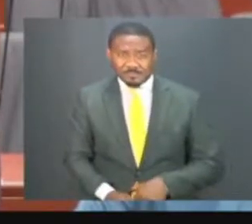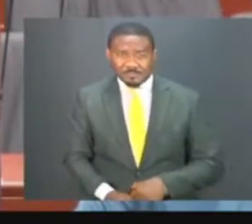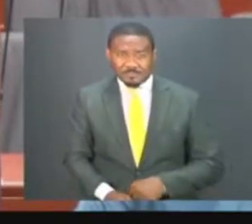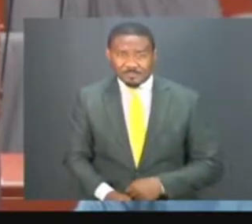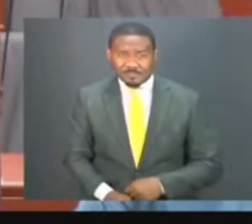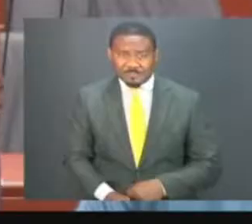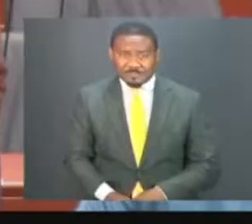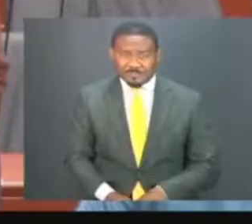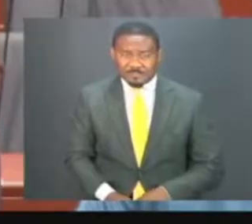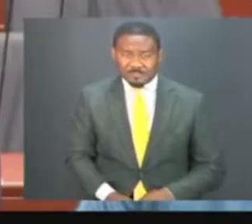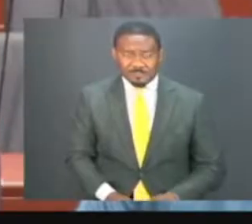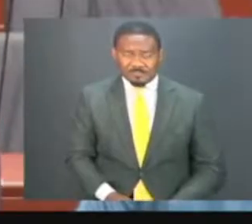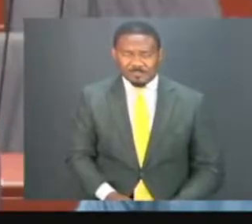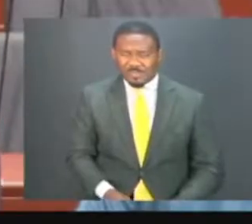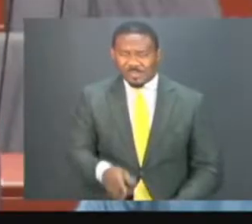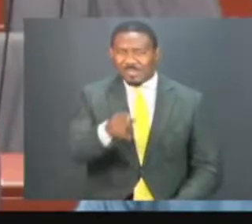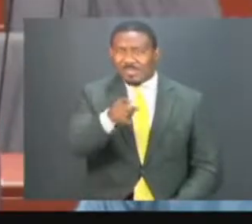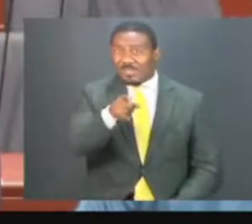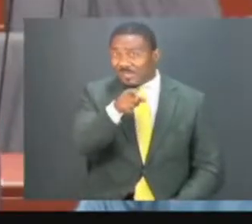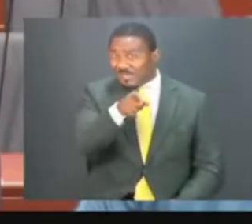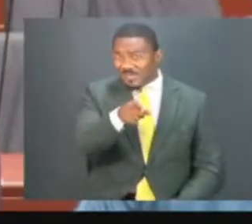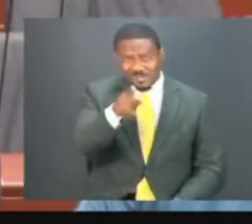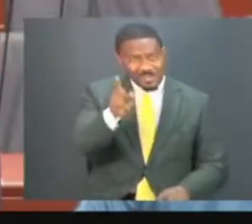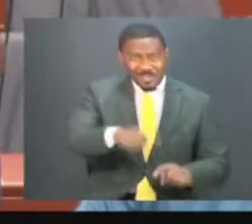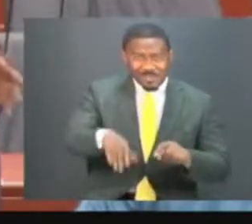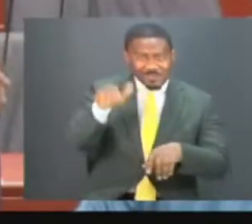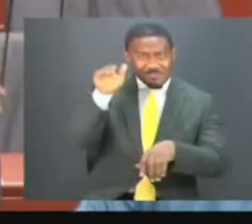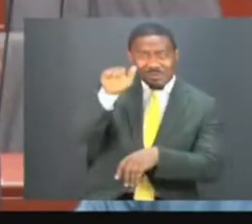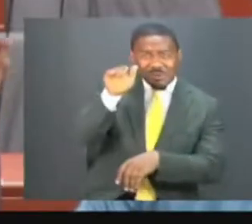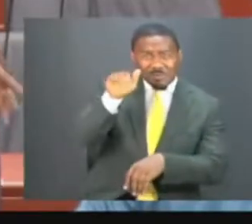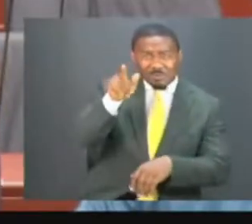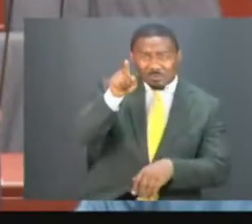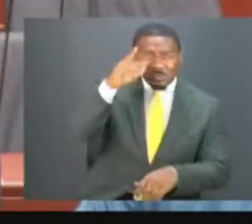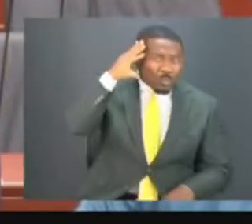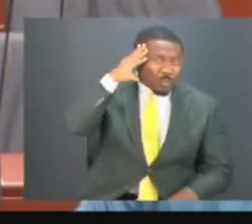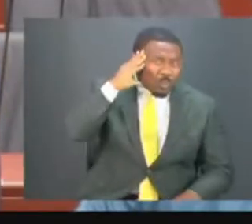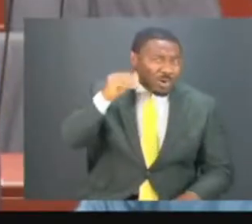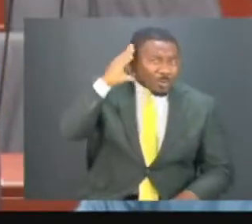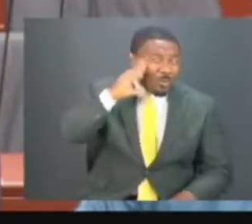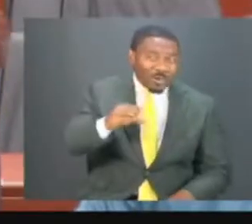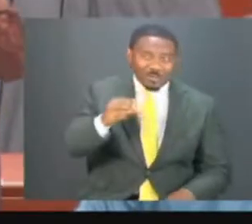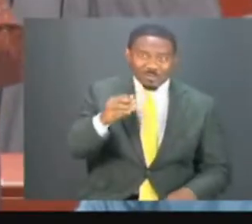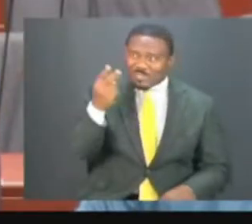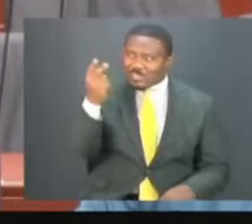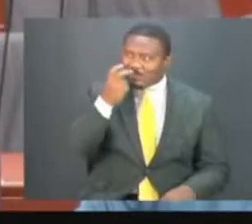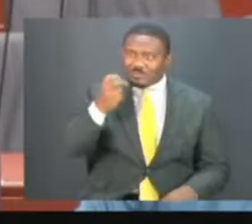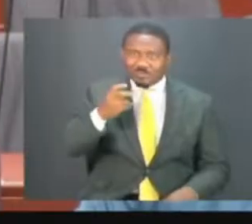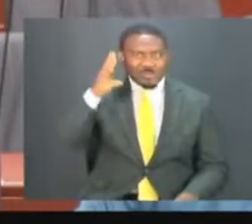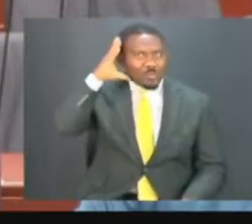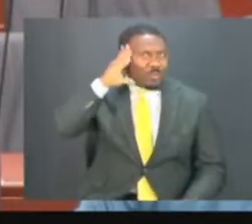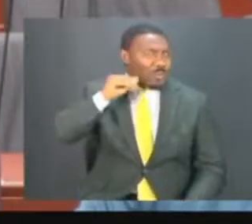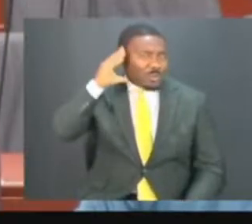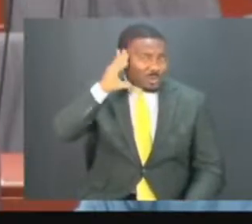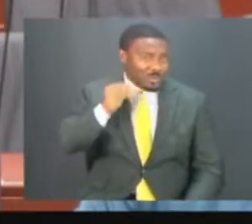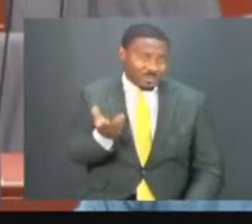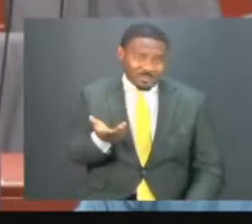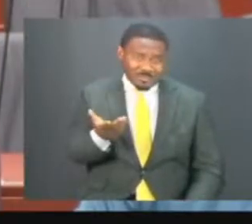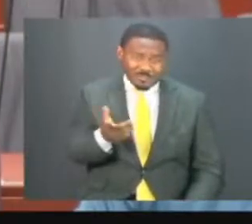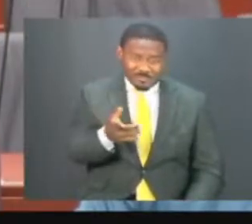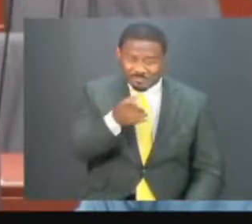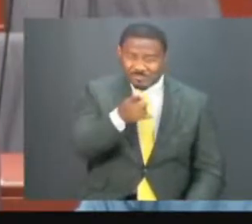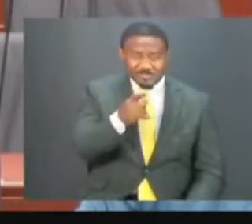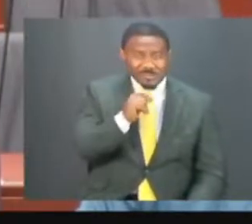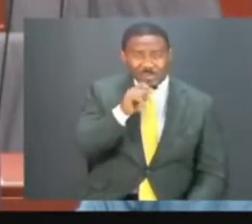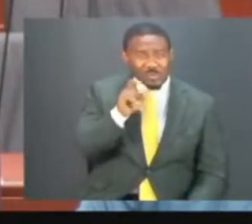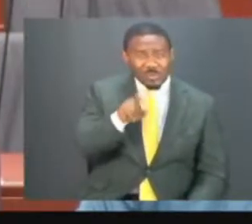to remind the Speaker, as experienced as the Speaker is when it comes to procedure. So it would not take, with the